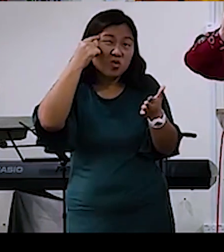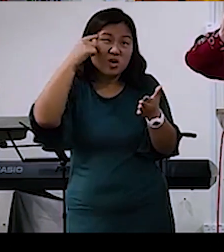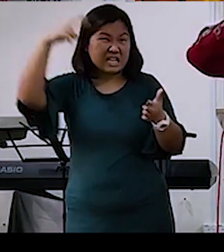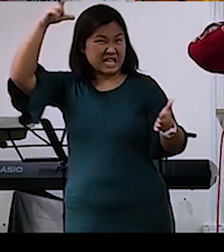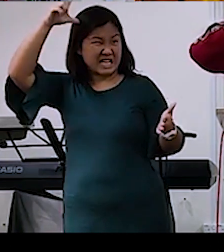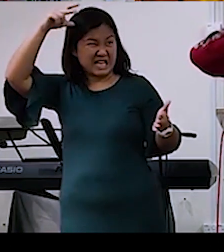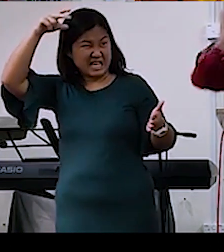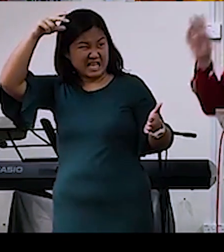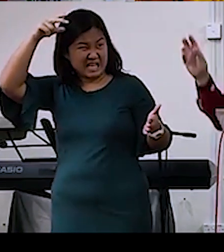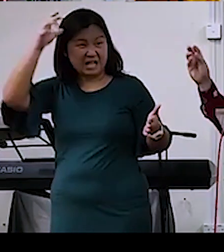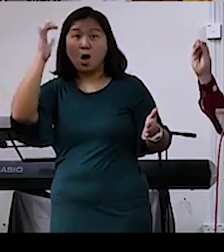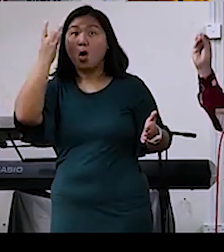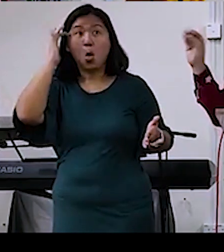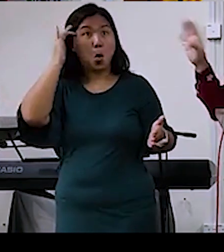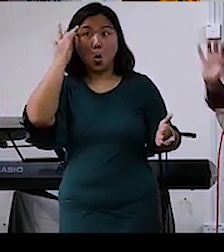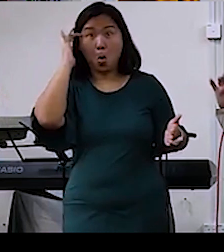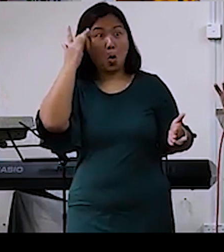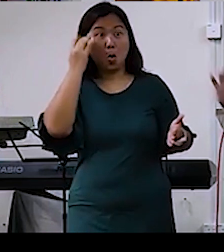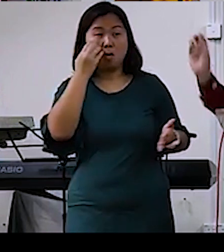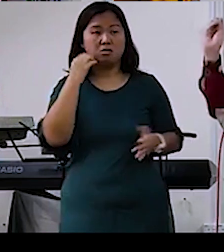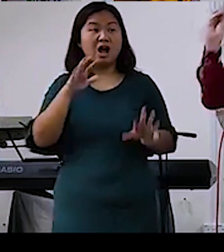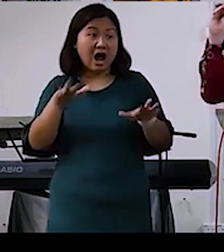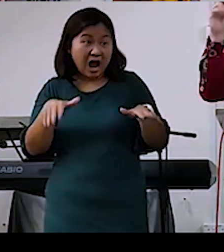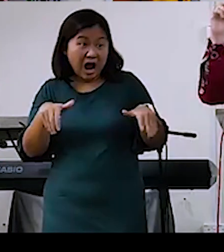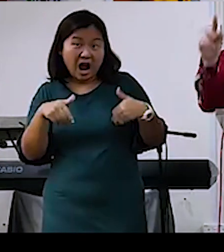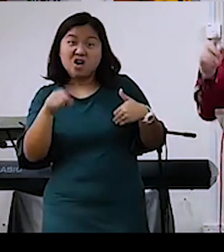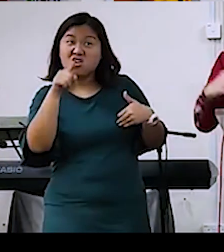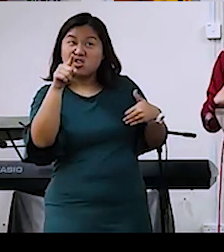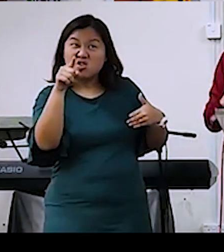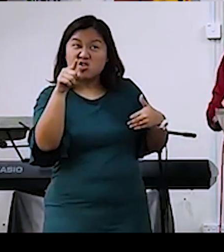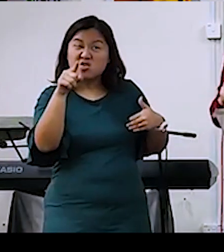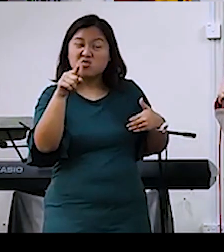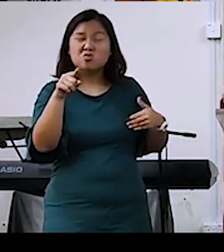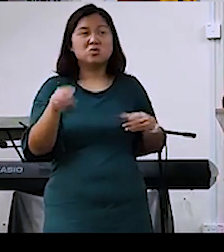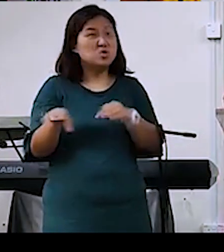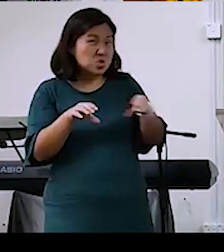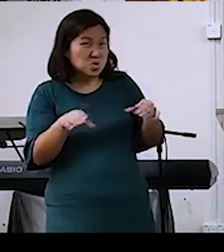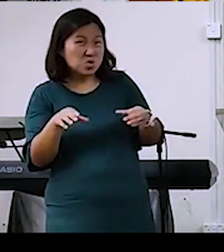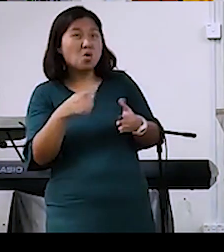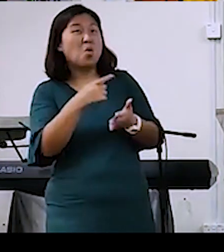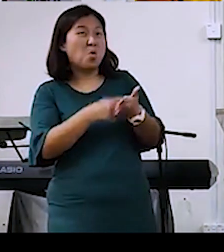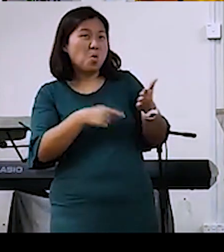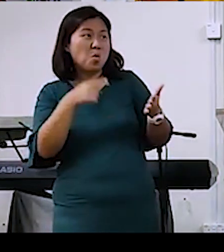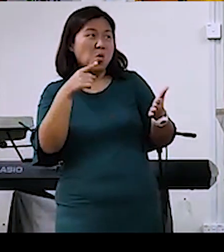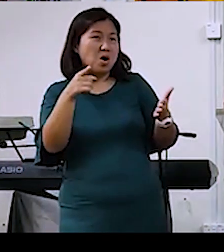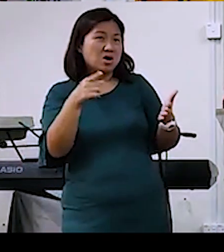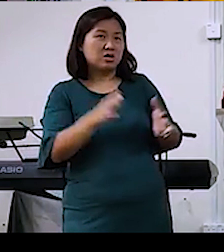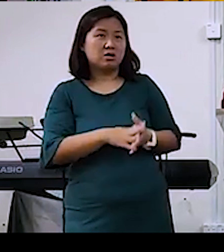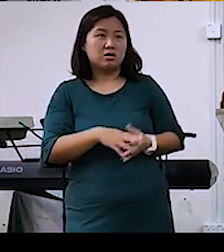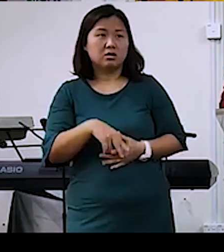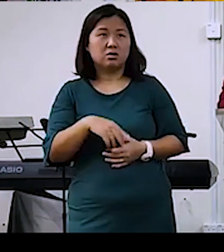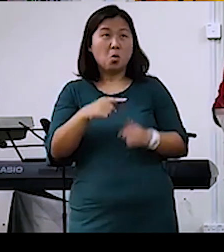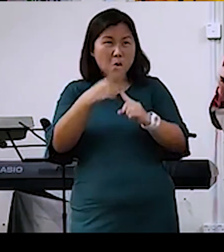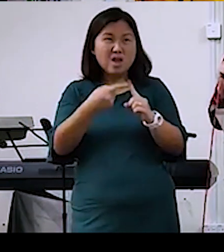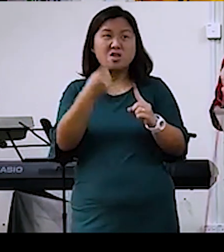and Satan, they only know what they see you, how you act and what you say. So when you announce, I'm scared,